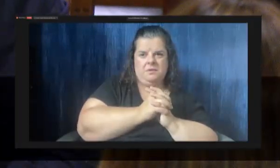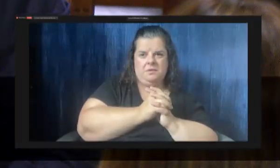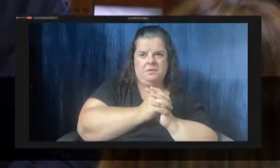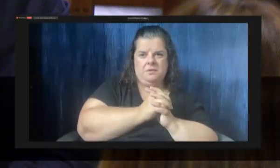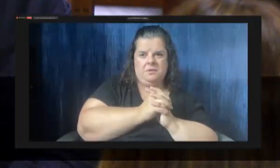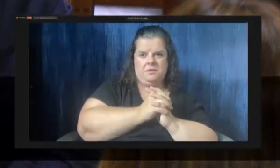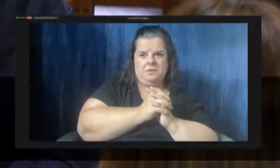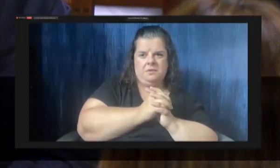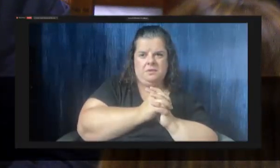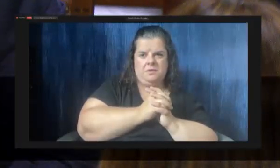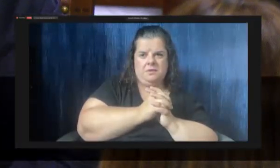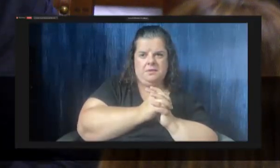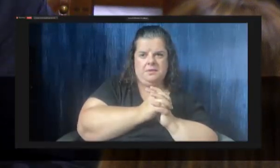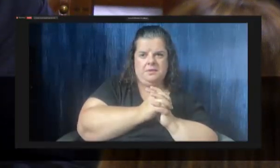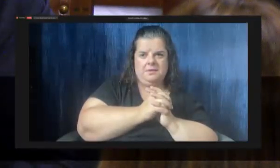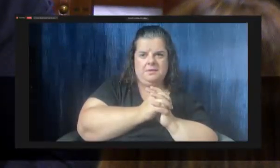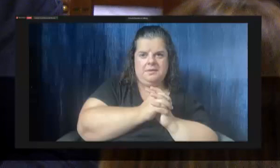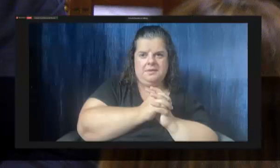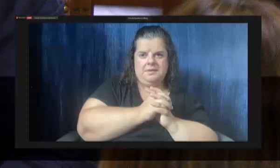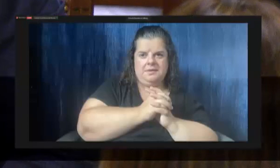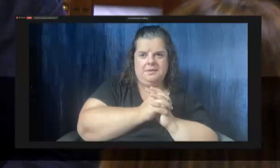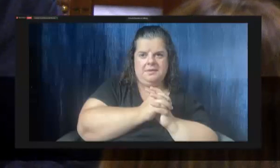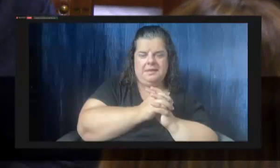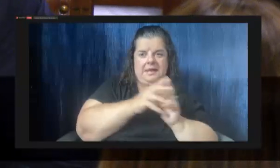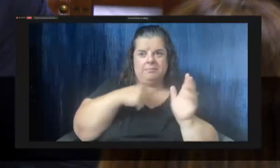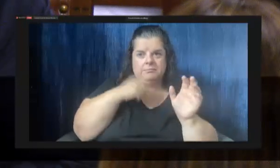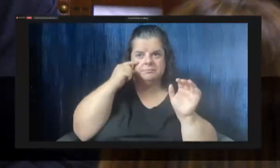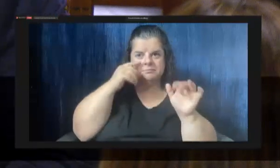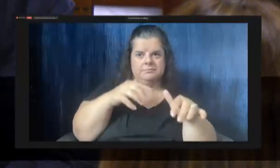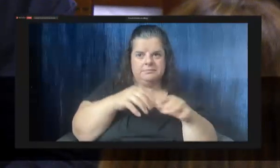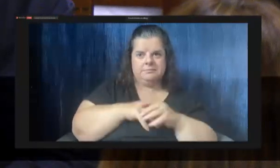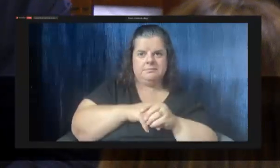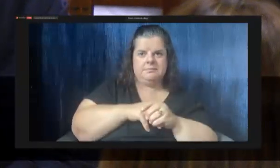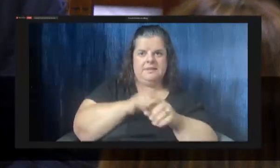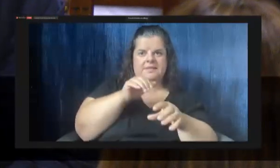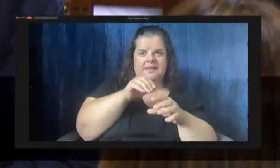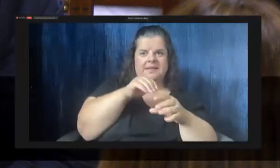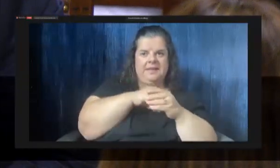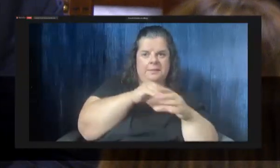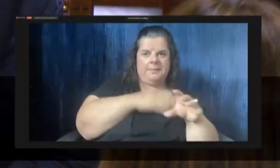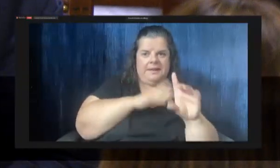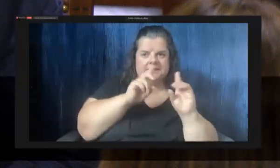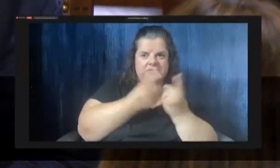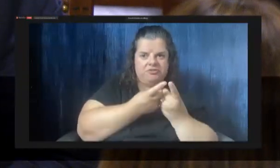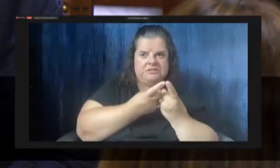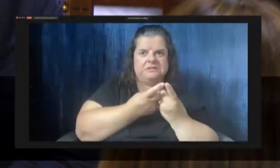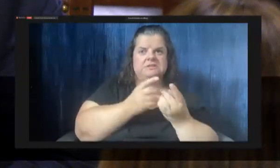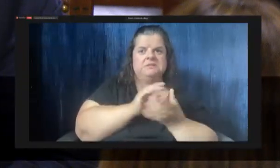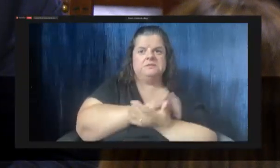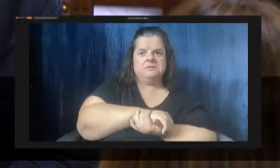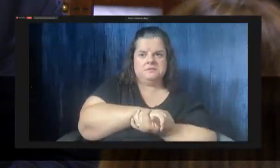Well, it's kind of odd since that's in my district.